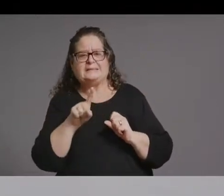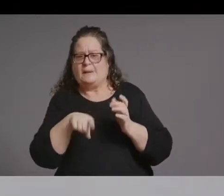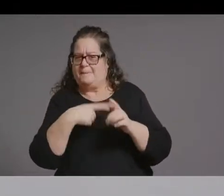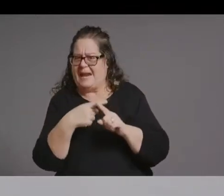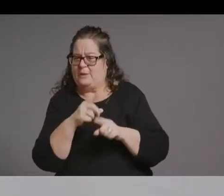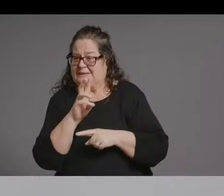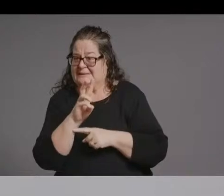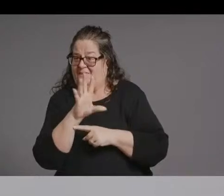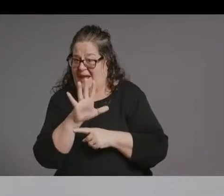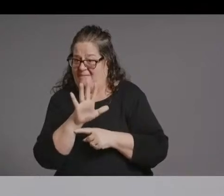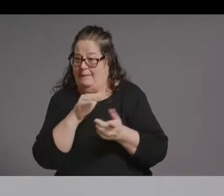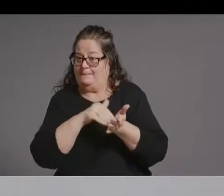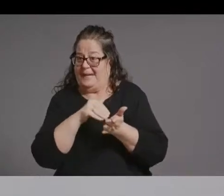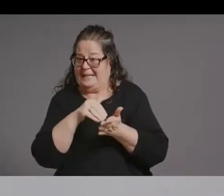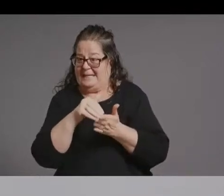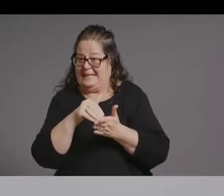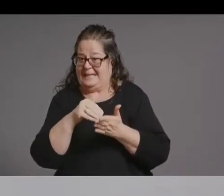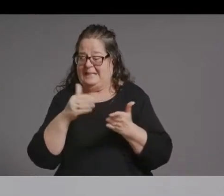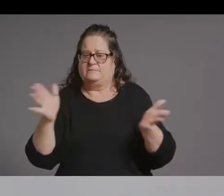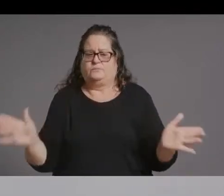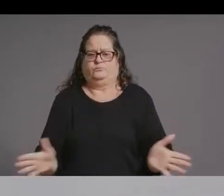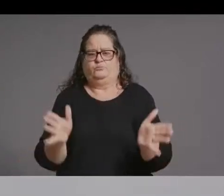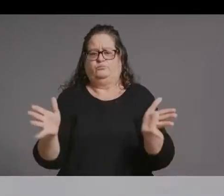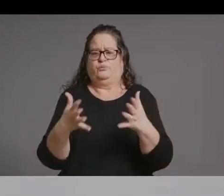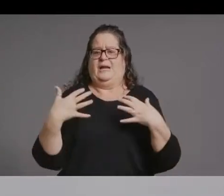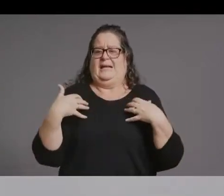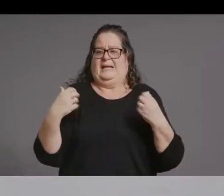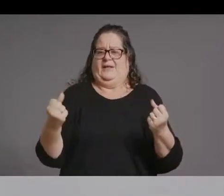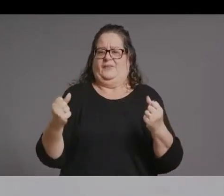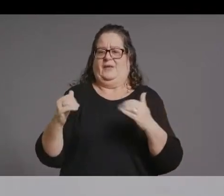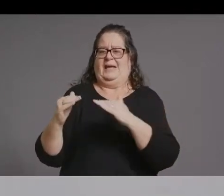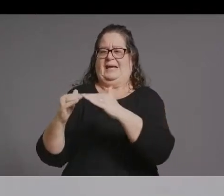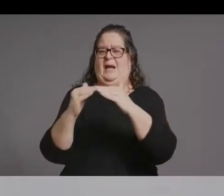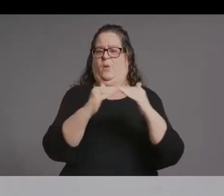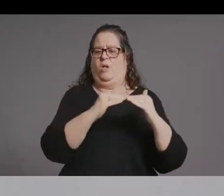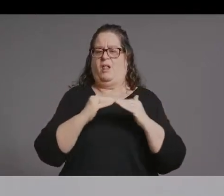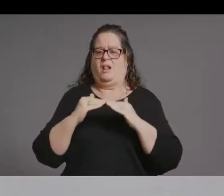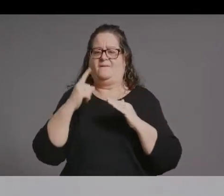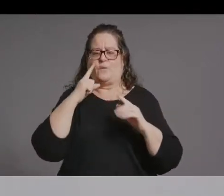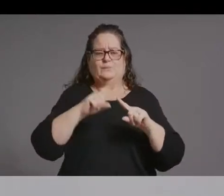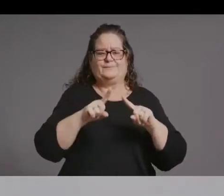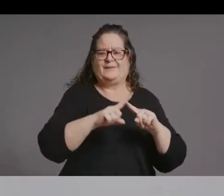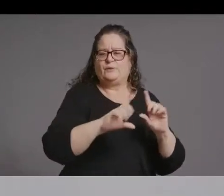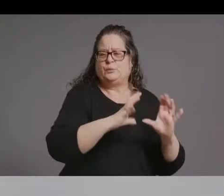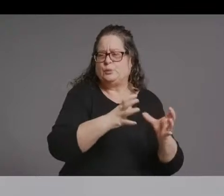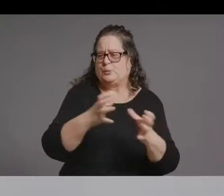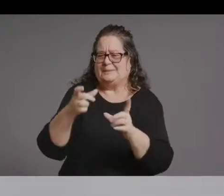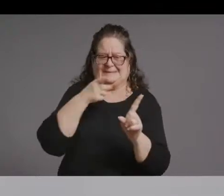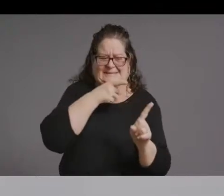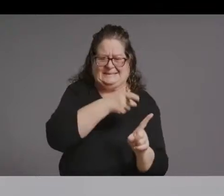vaccination, right? Like to promote those vulnerable groups. So a lot of that does have to go to